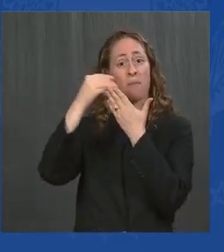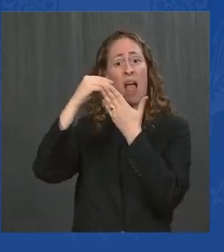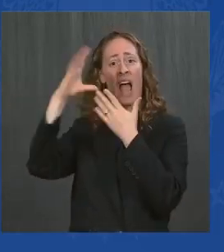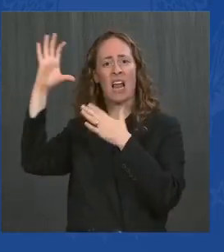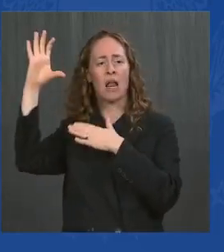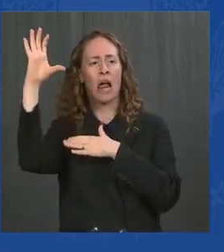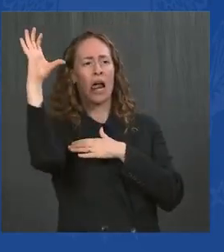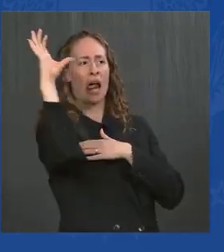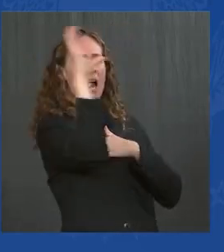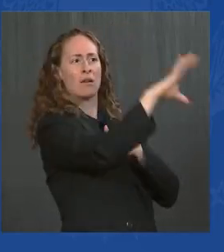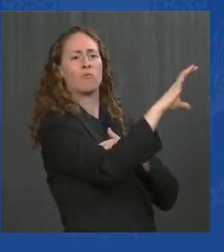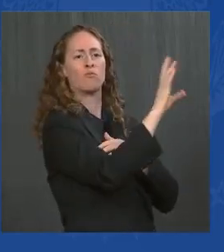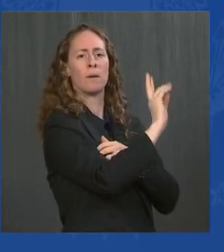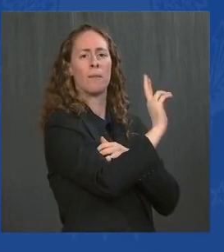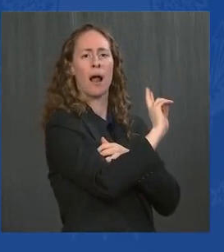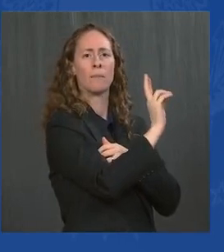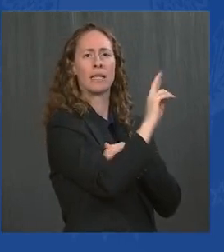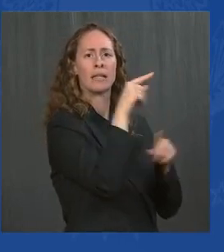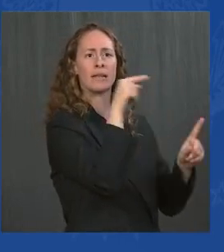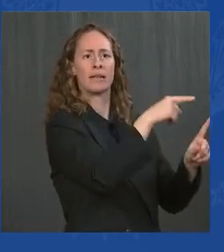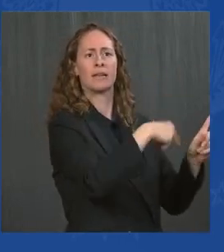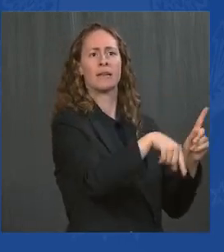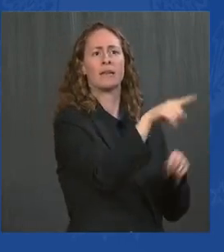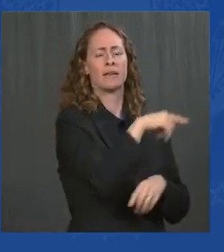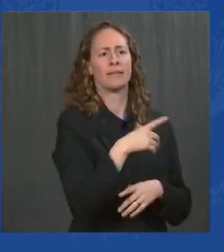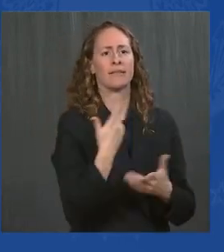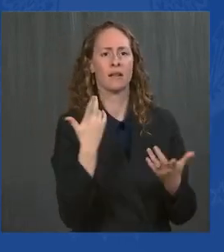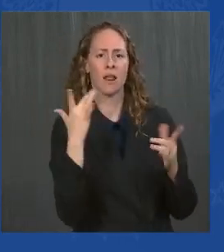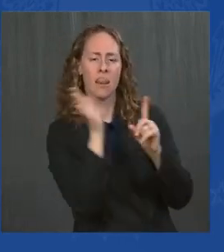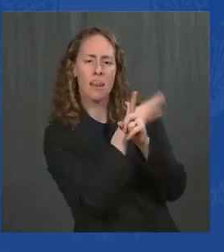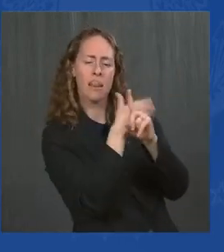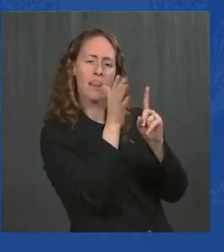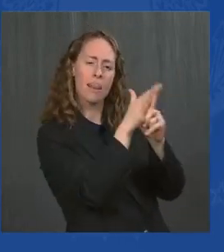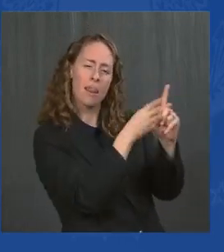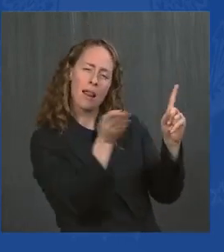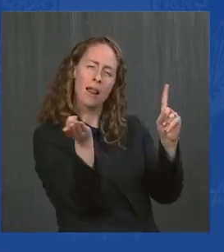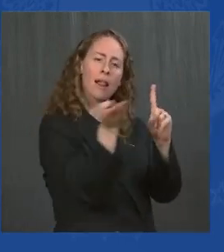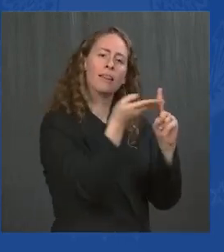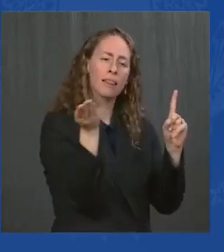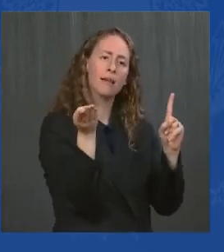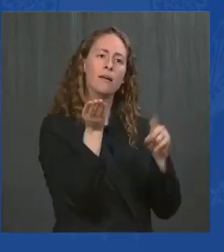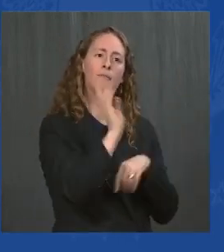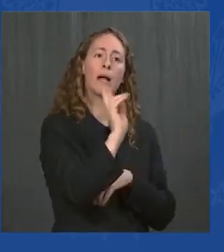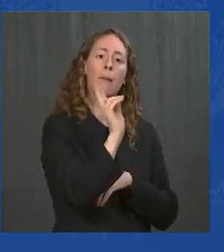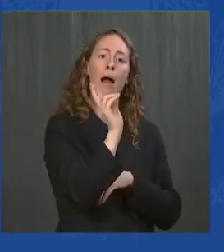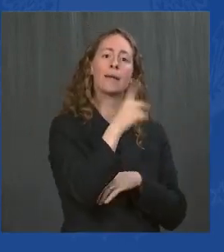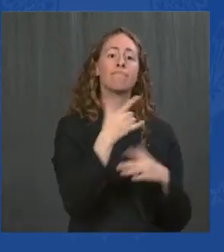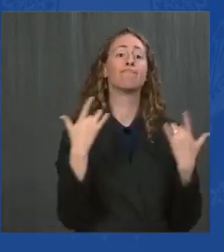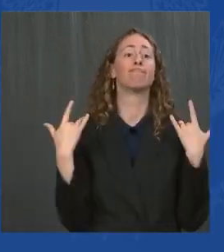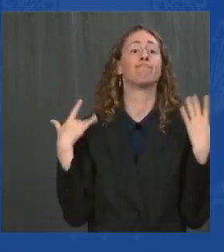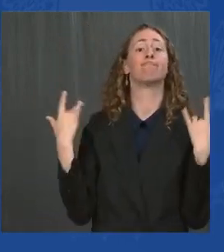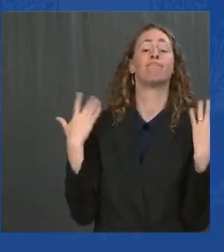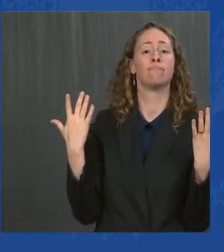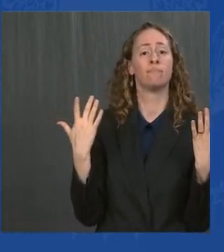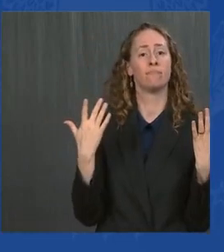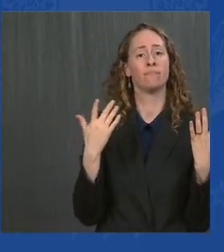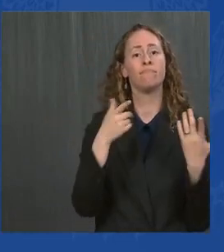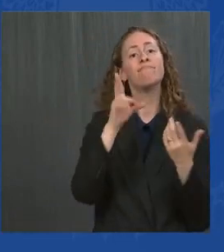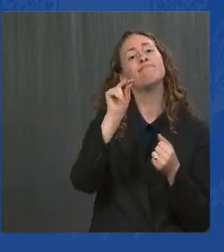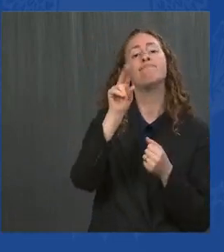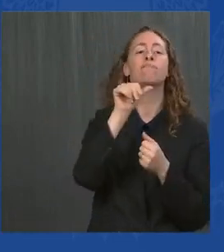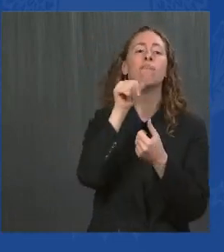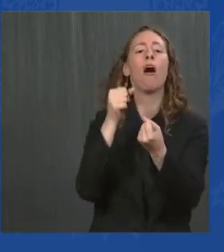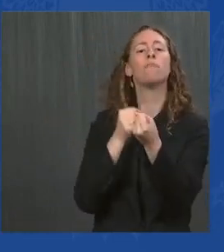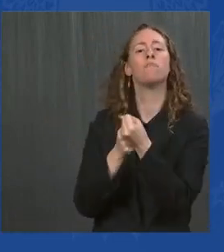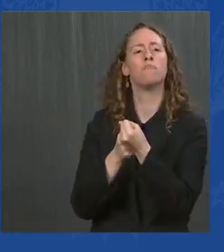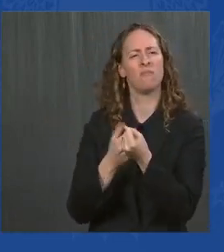legitimately, they're lobbying, to try to escape their obligation to pay the taxes they owe, leaving working families